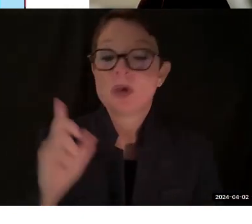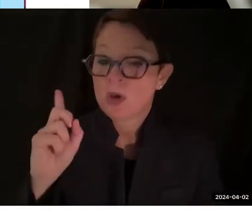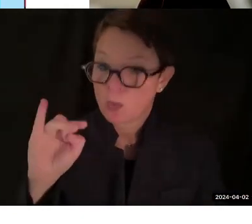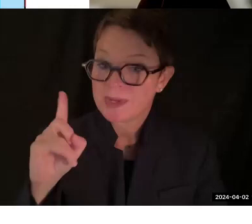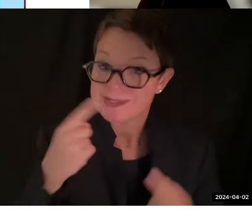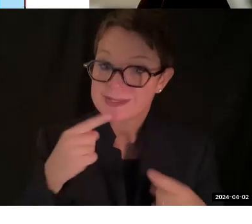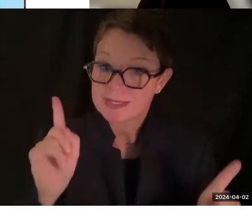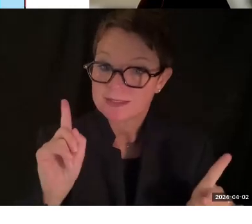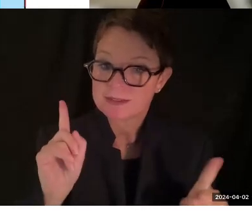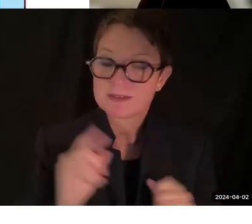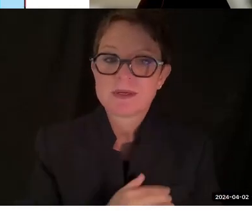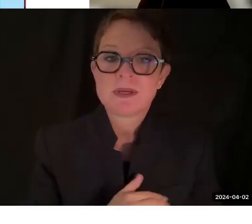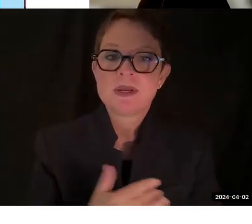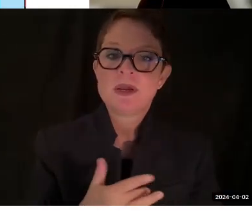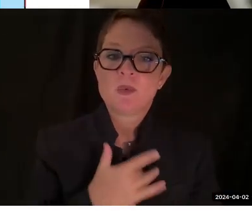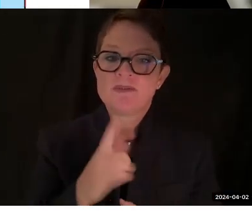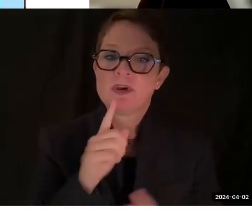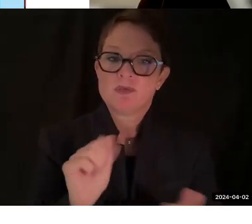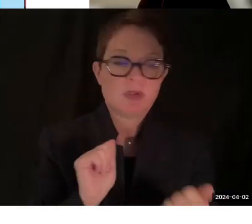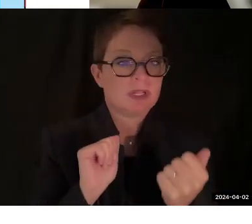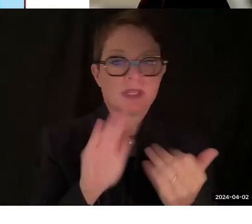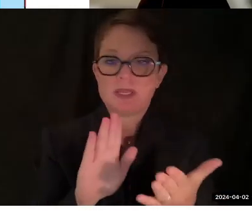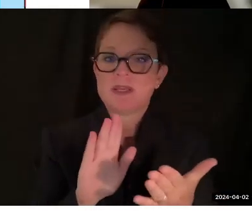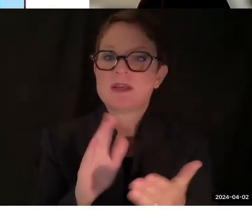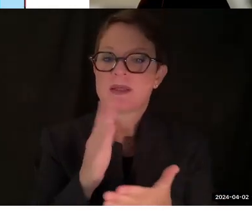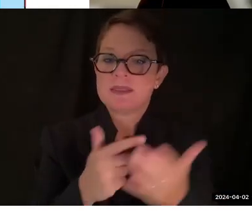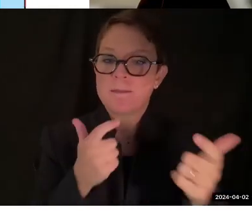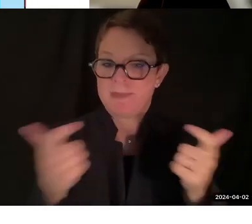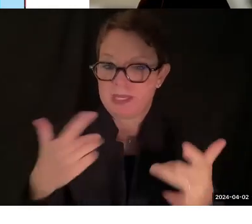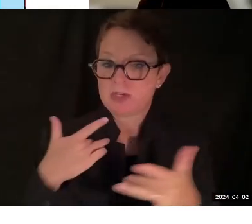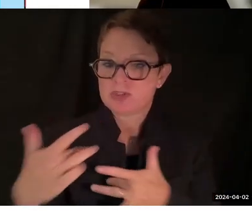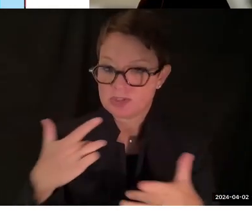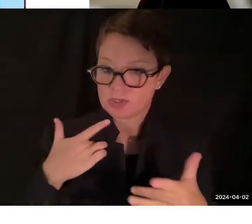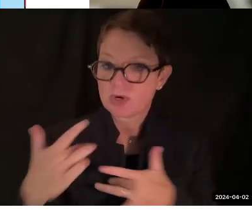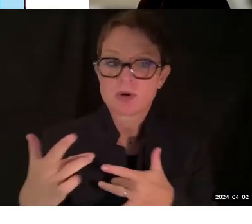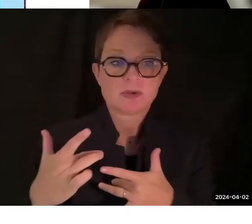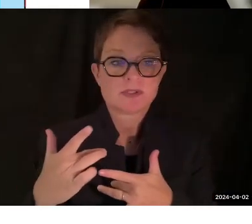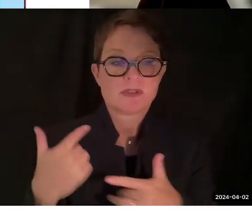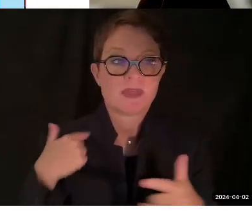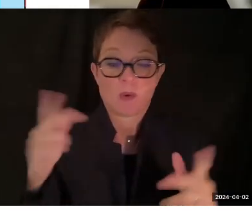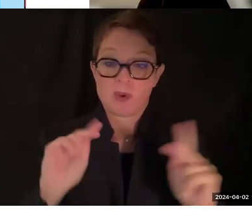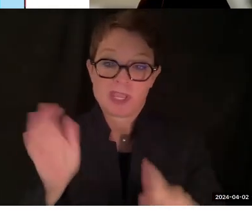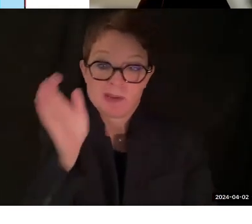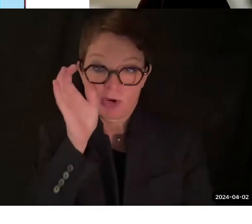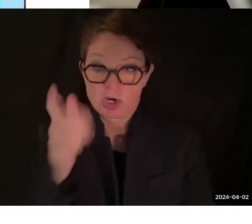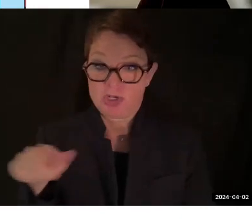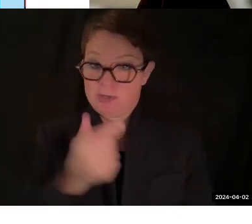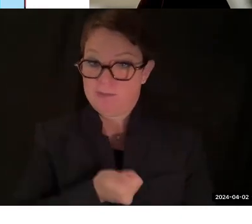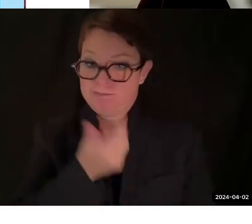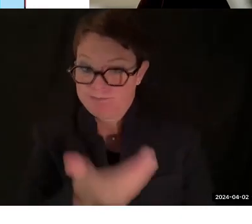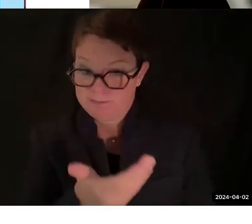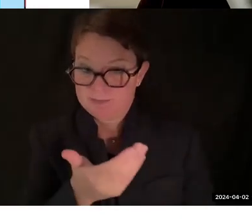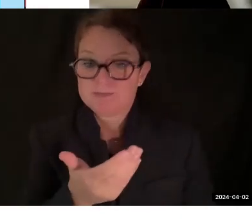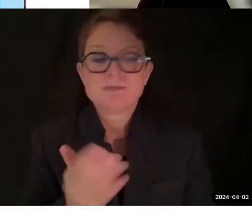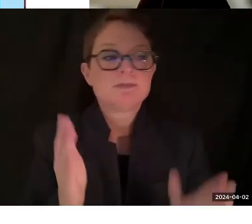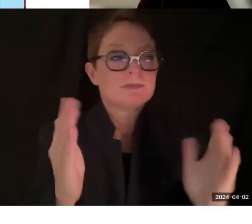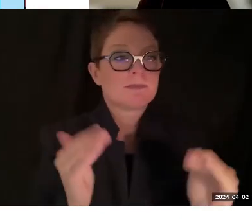did, and we think it really addresses some of the major concerns that were voiced. So what we're looking at